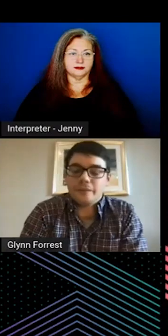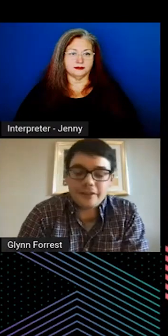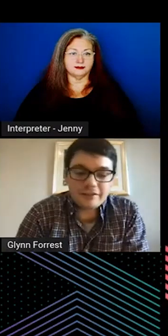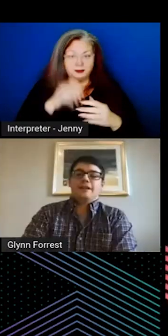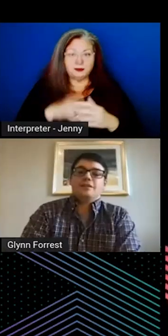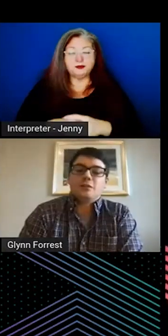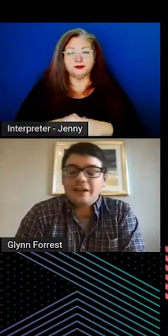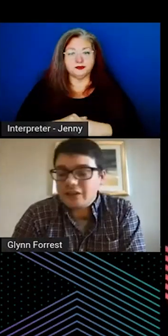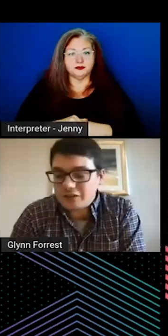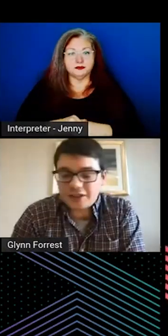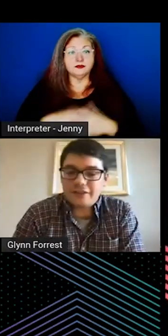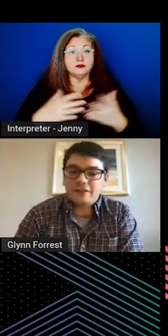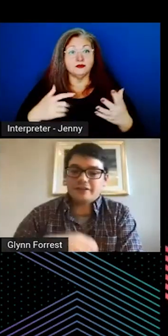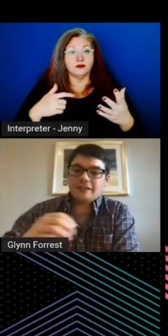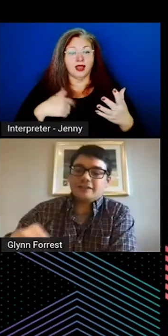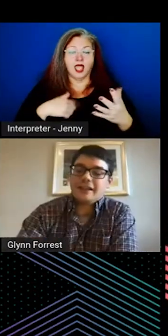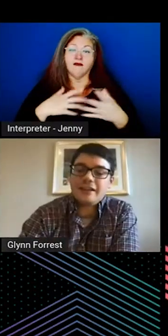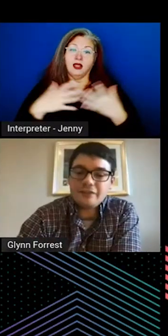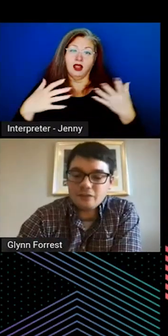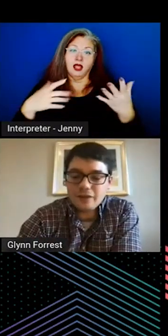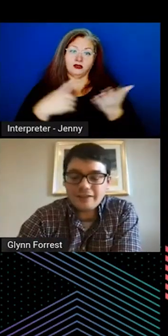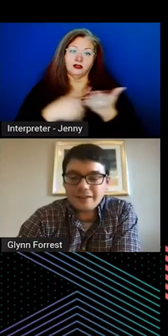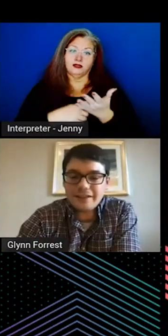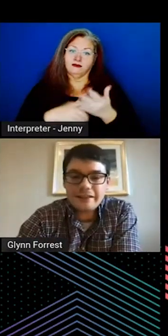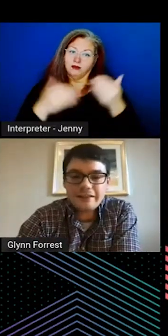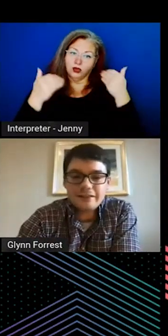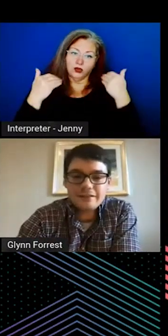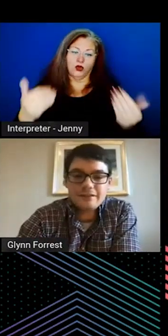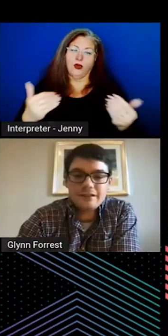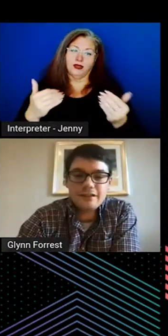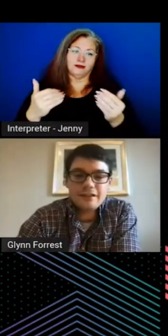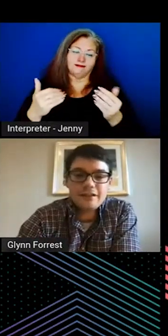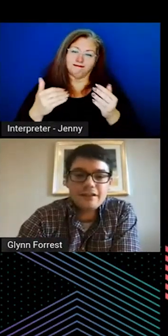Hello, everybody. So I have a lot to cover. Let's dive right in.